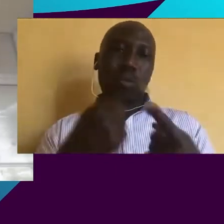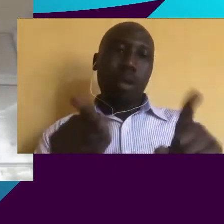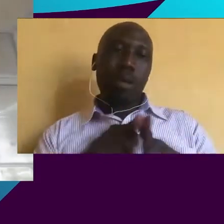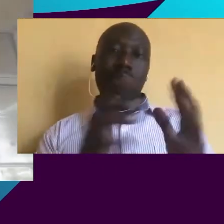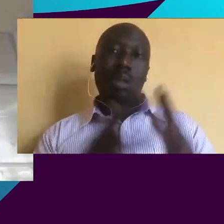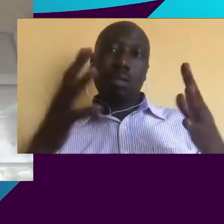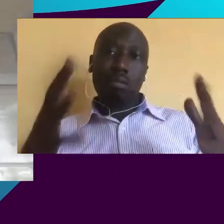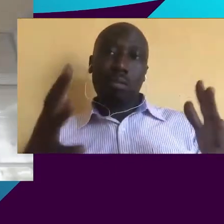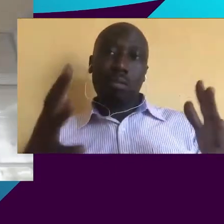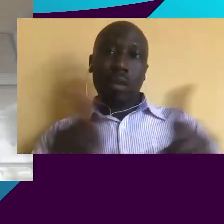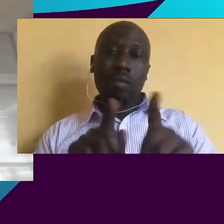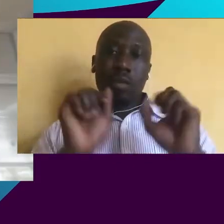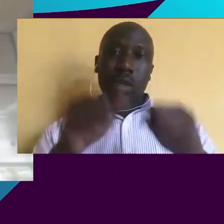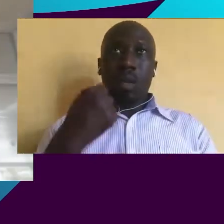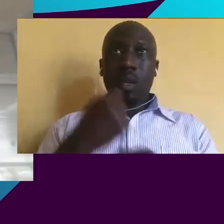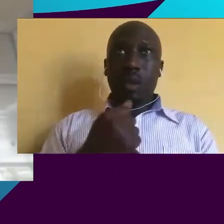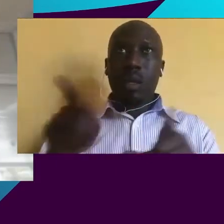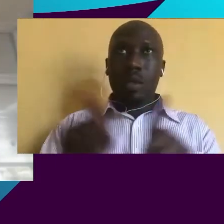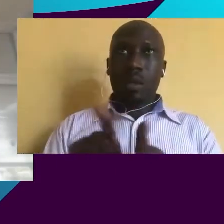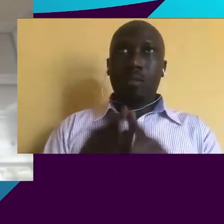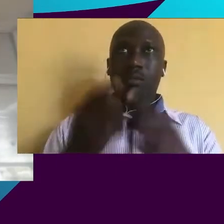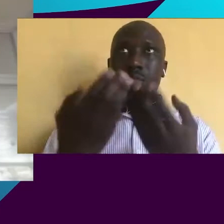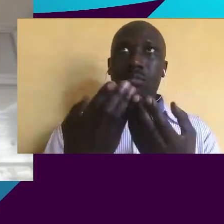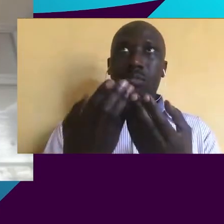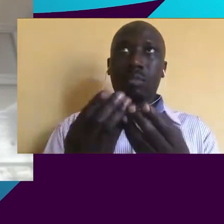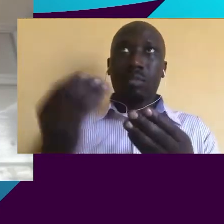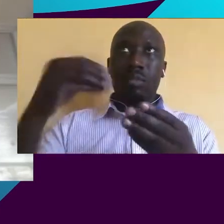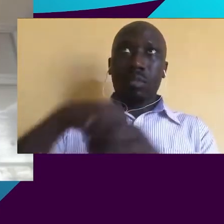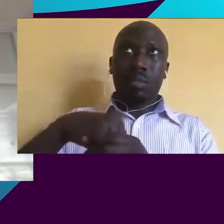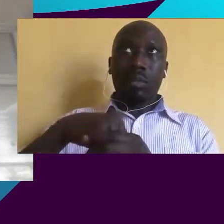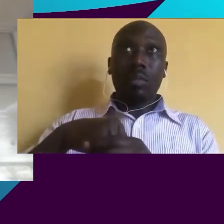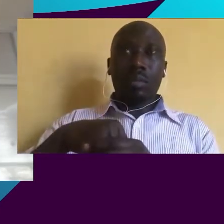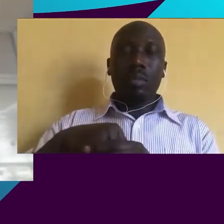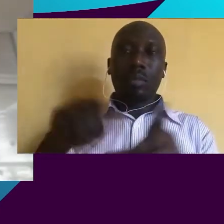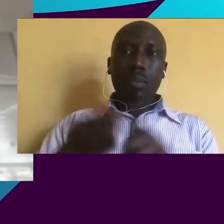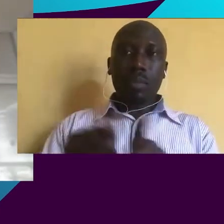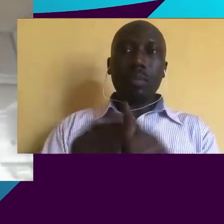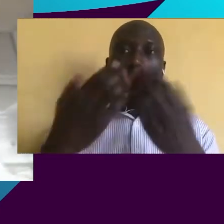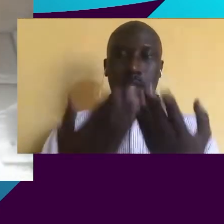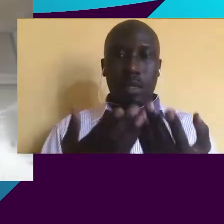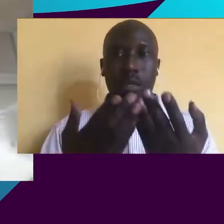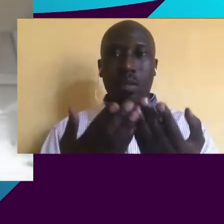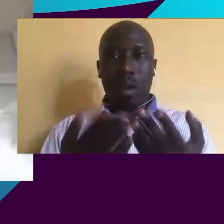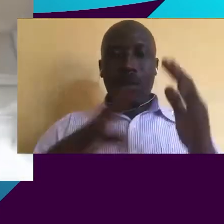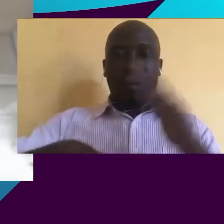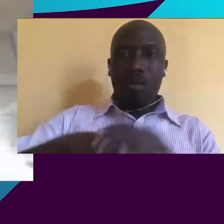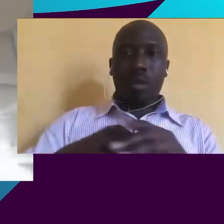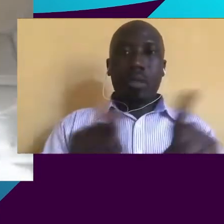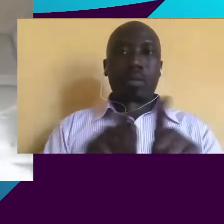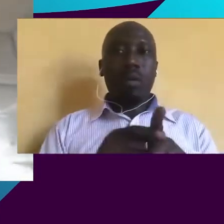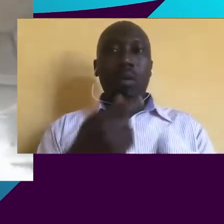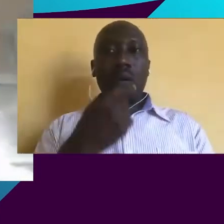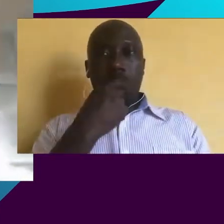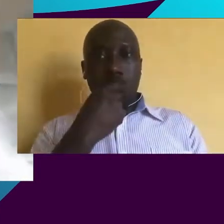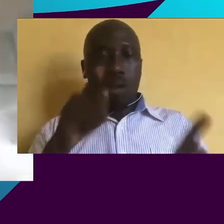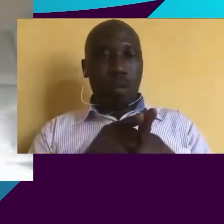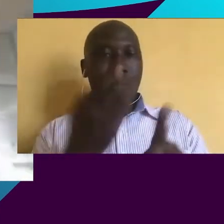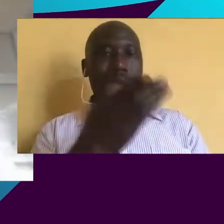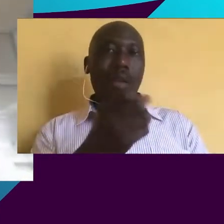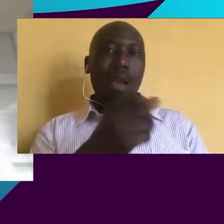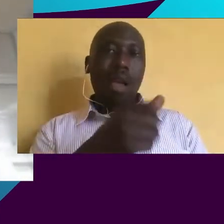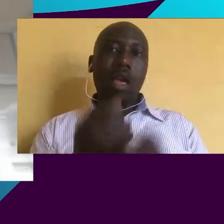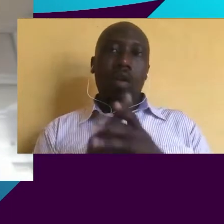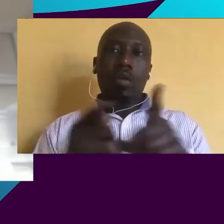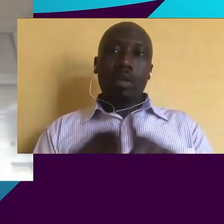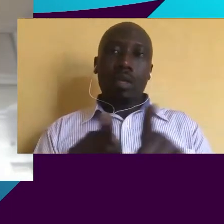girl and join the game and may not be necessarily either as a footballer or as a referee. There are other opportunities within football.